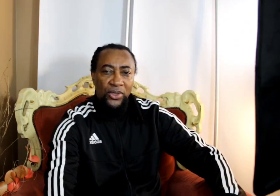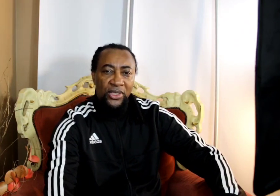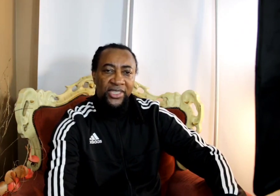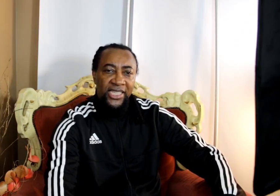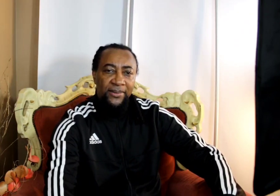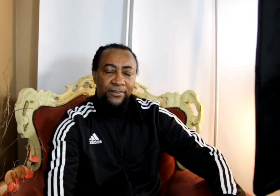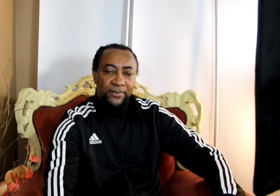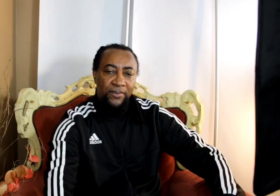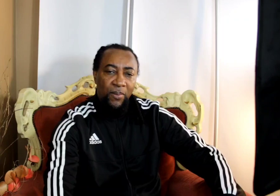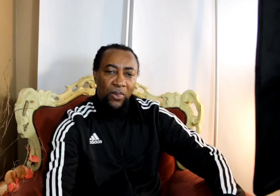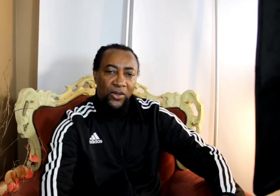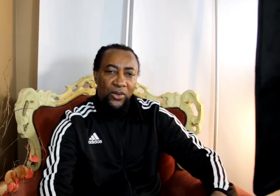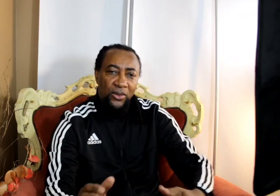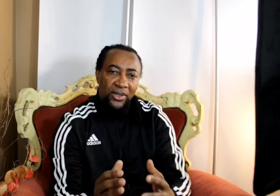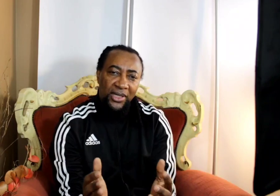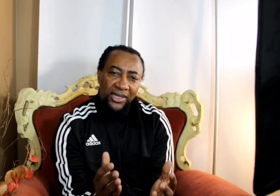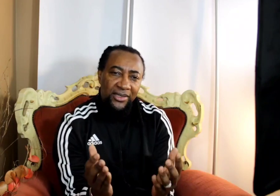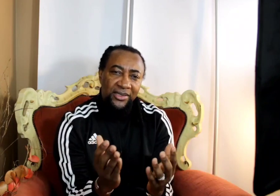You see,